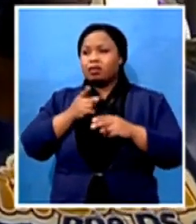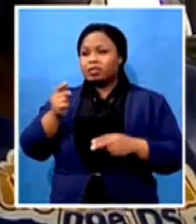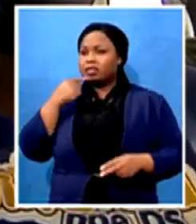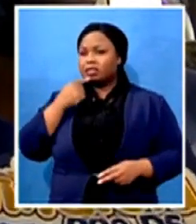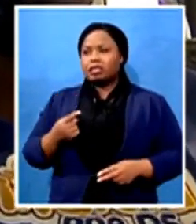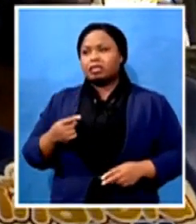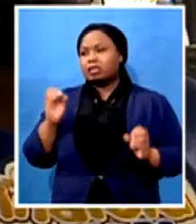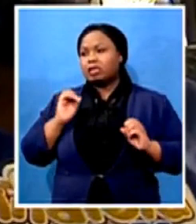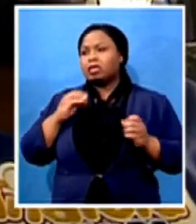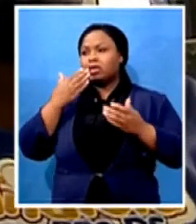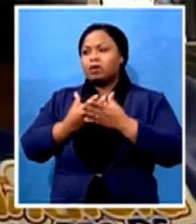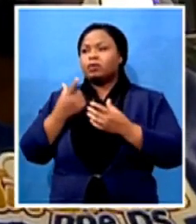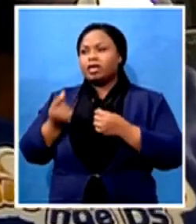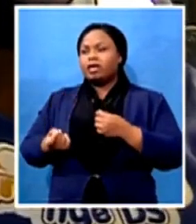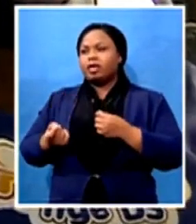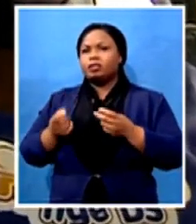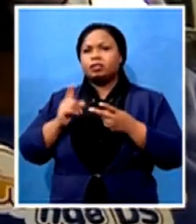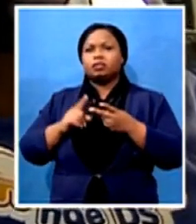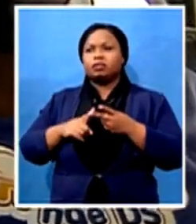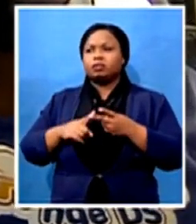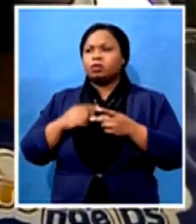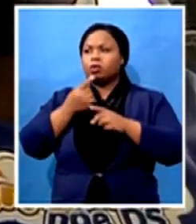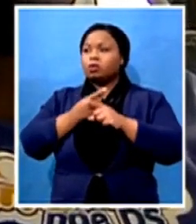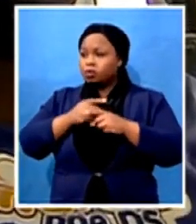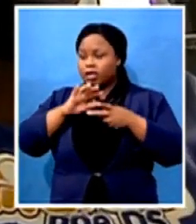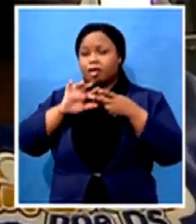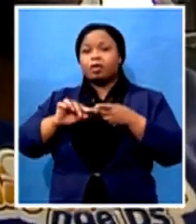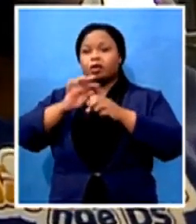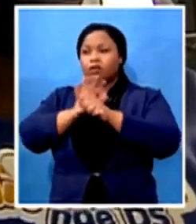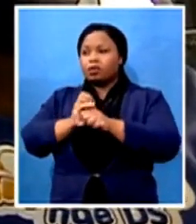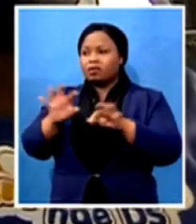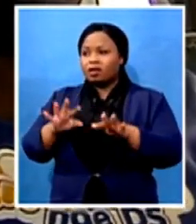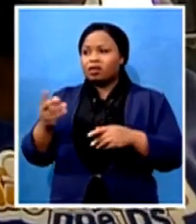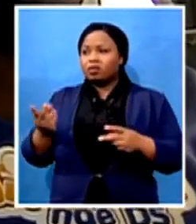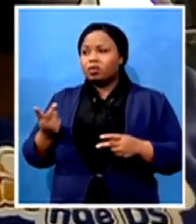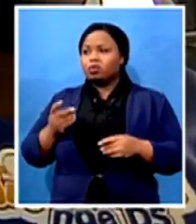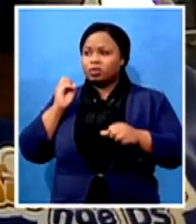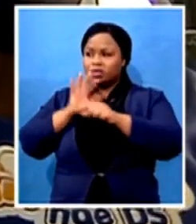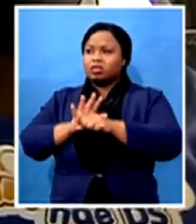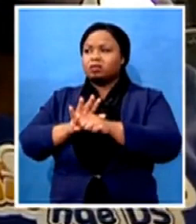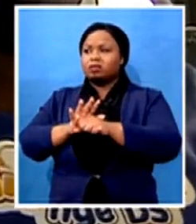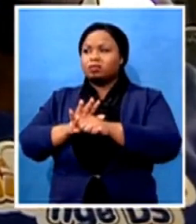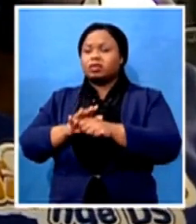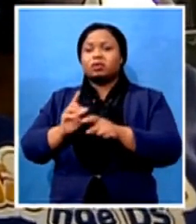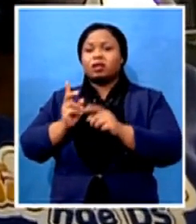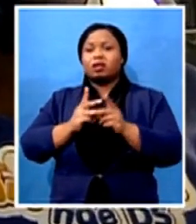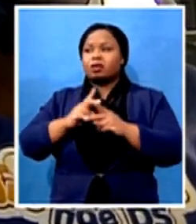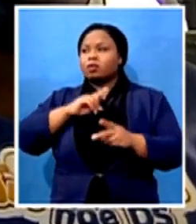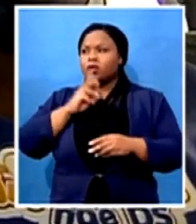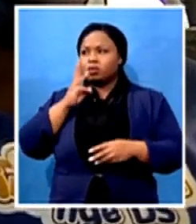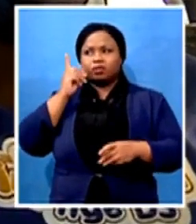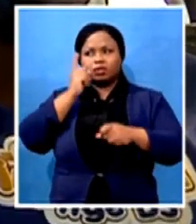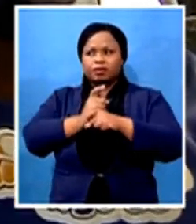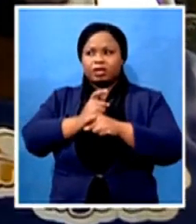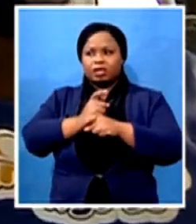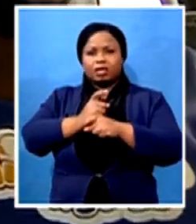their vehicles. The coronavirus has also hit them quite hard, the effects thereof, then it's going to be very difficult for them, and bearing the brunt of it